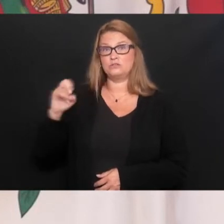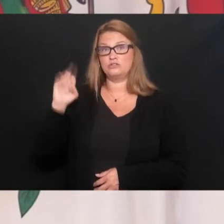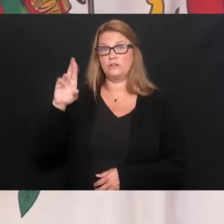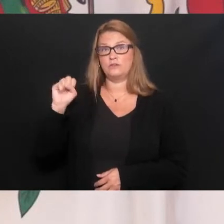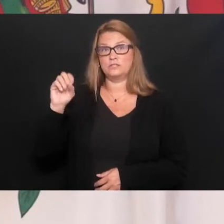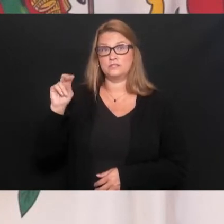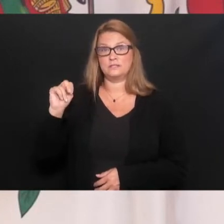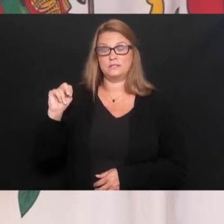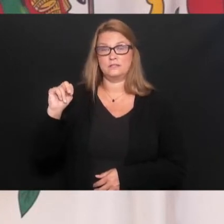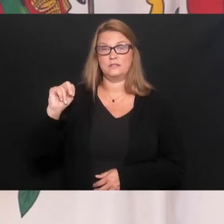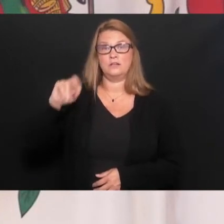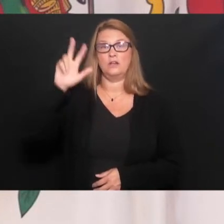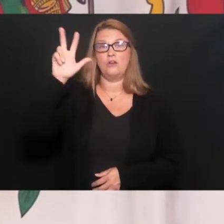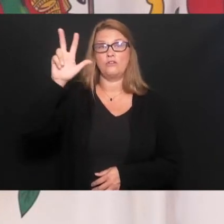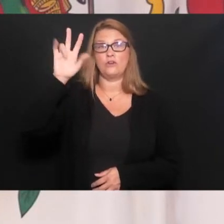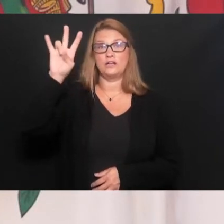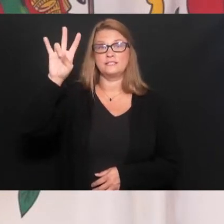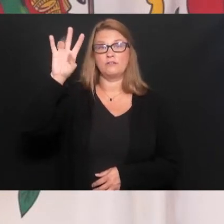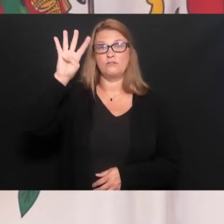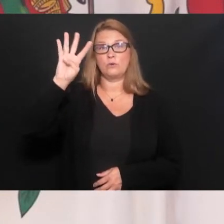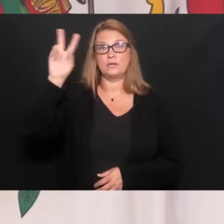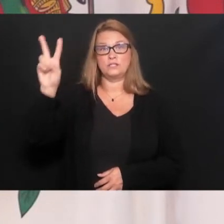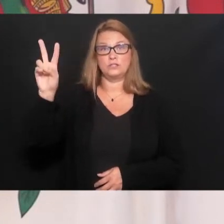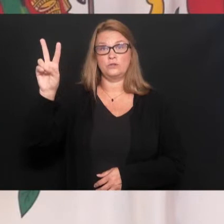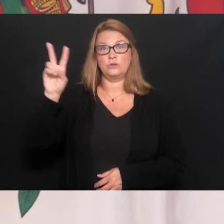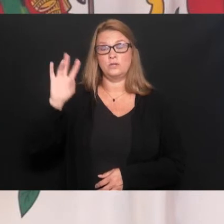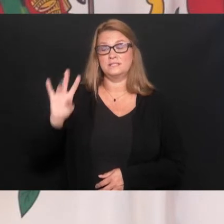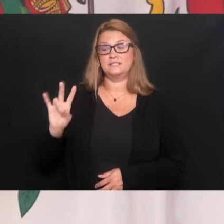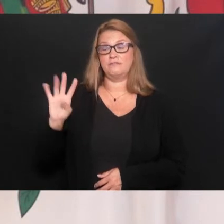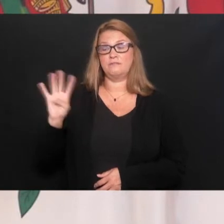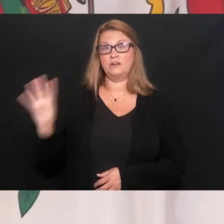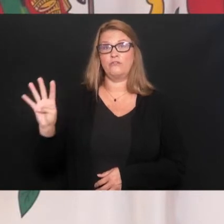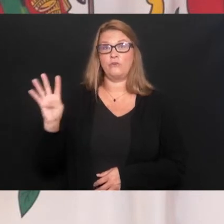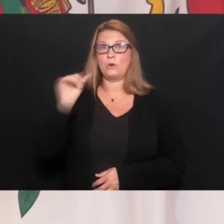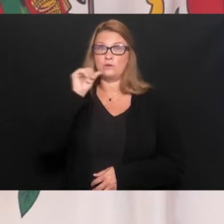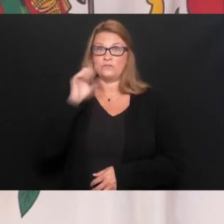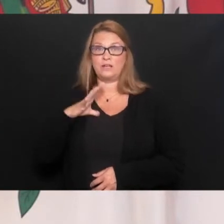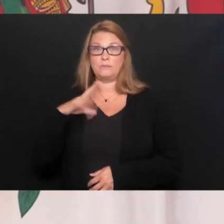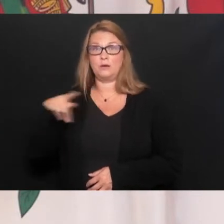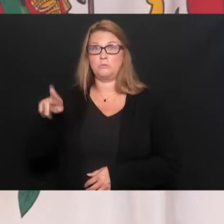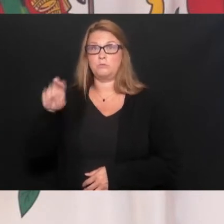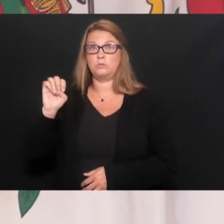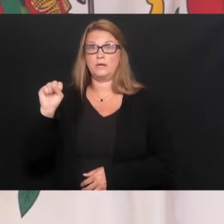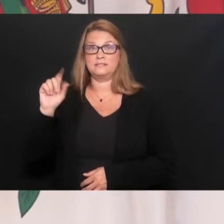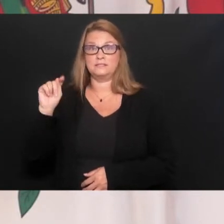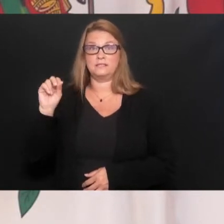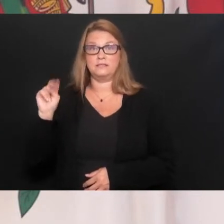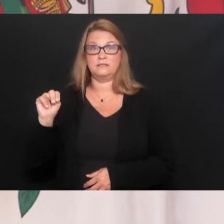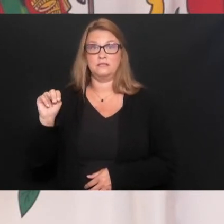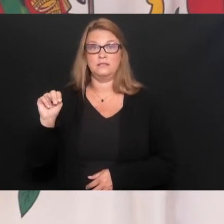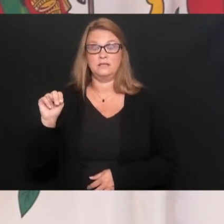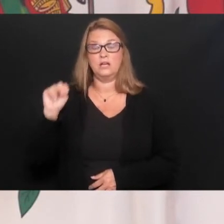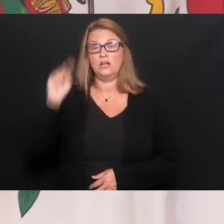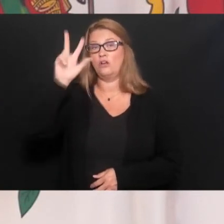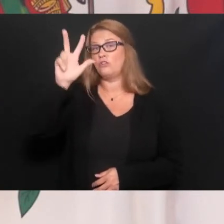County. The 3,742nd death, a 74-year-old female from Preston County. The